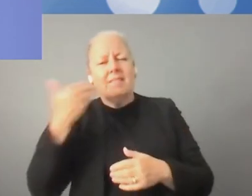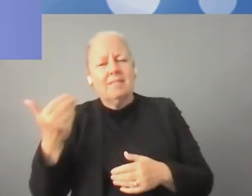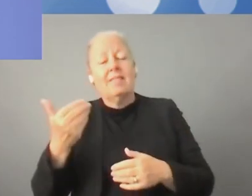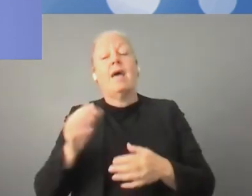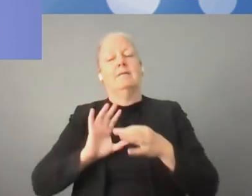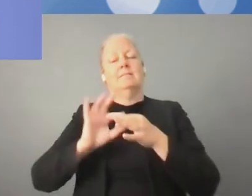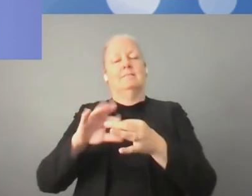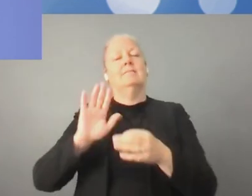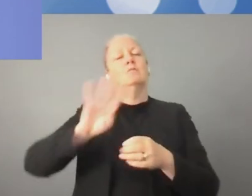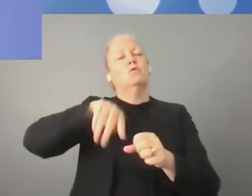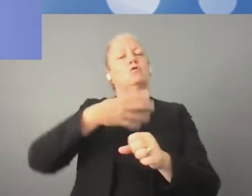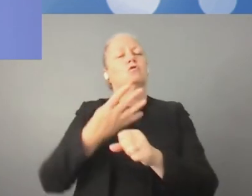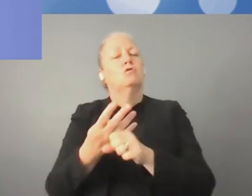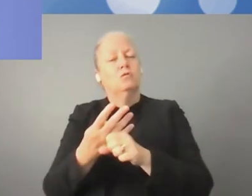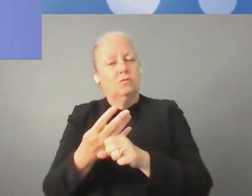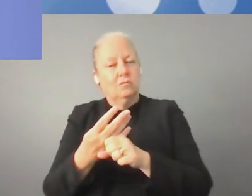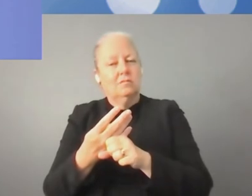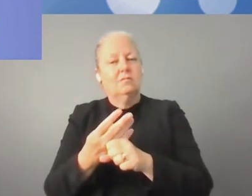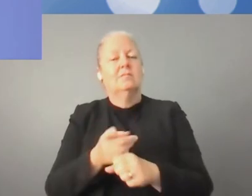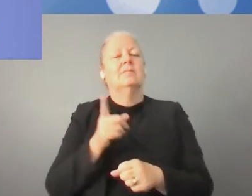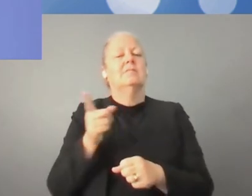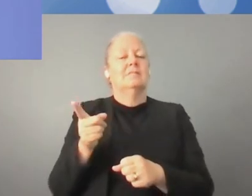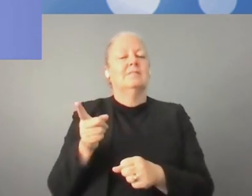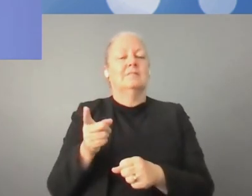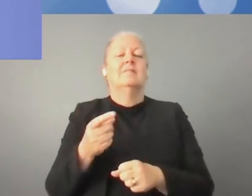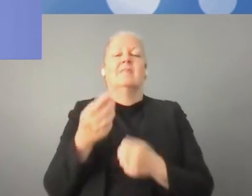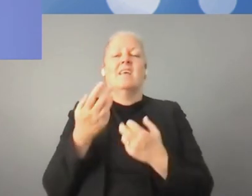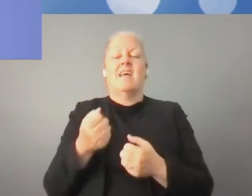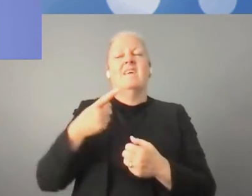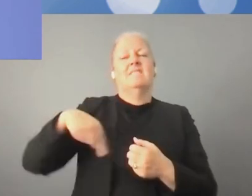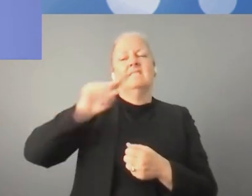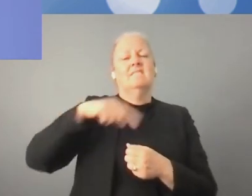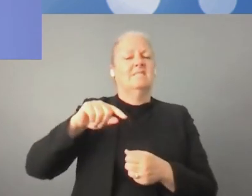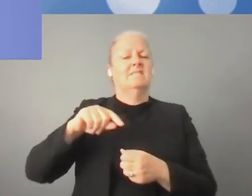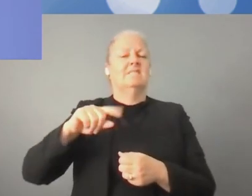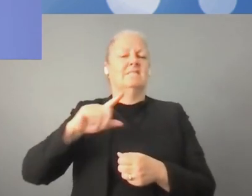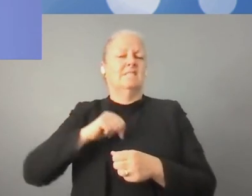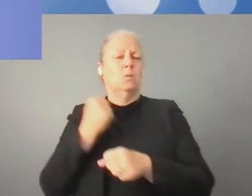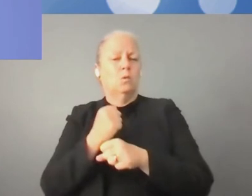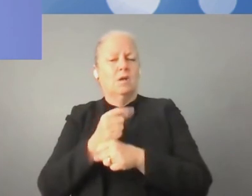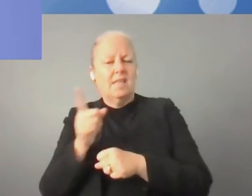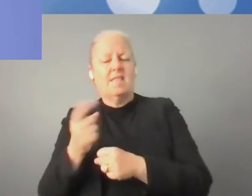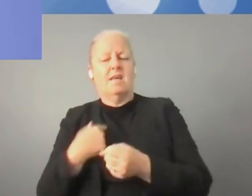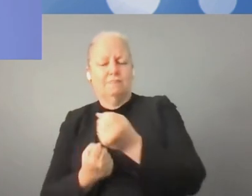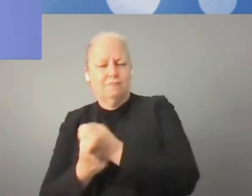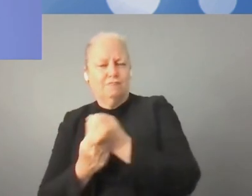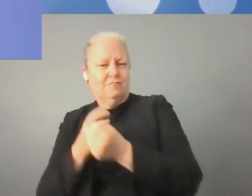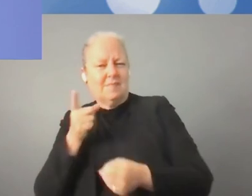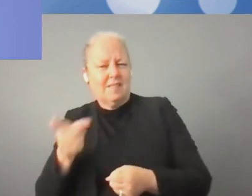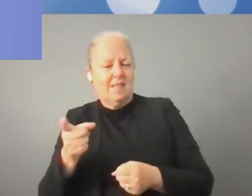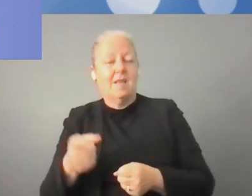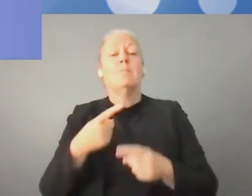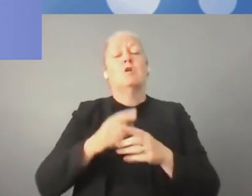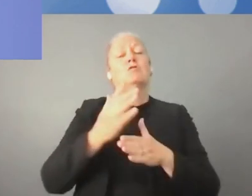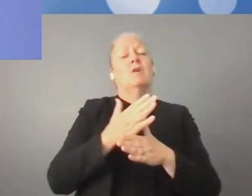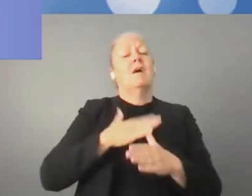through the 10-member group there is a lightweight expert working there we will uh continue supporting that we will share our expertise and best